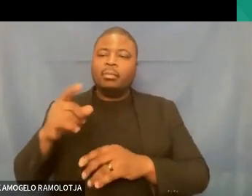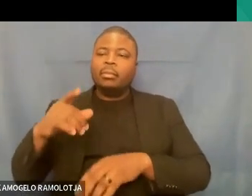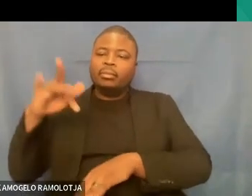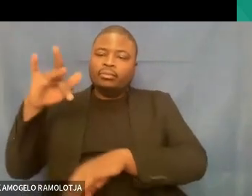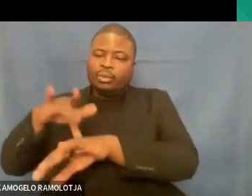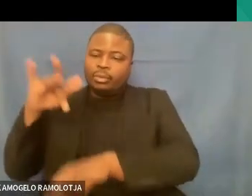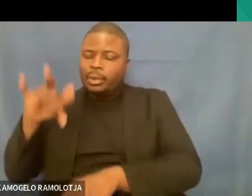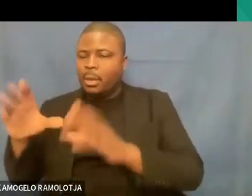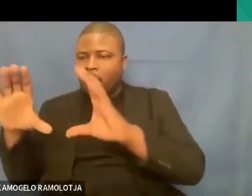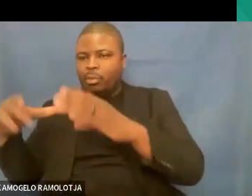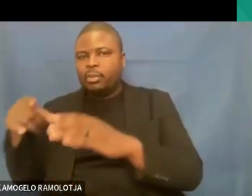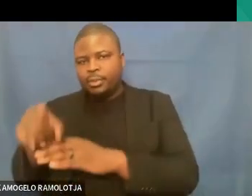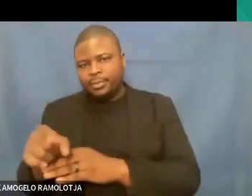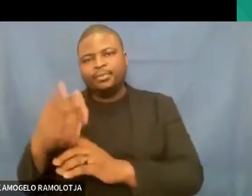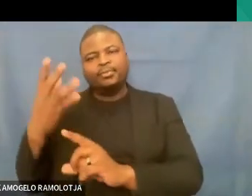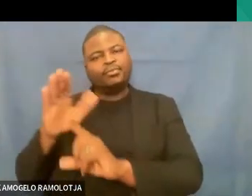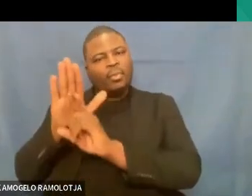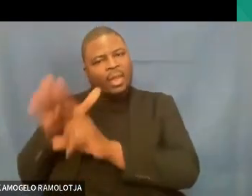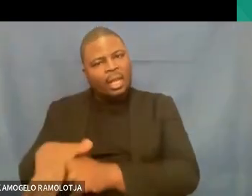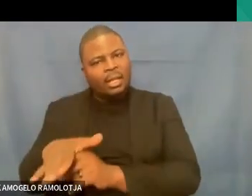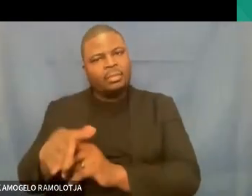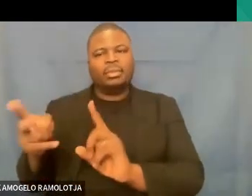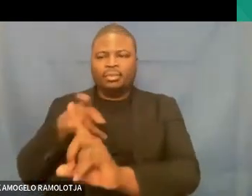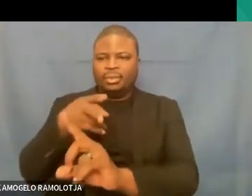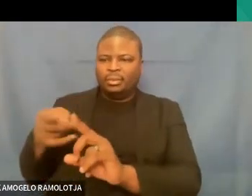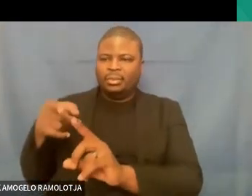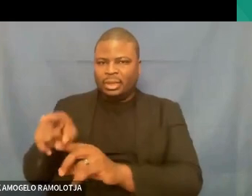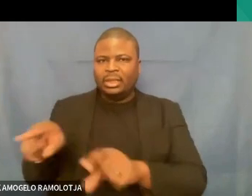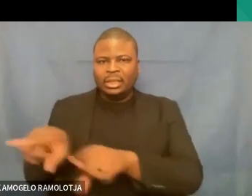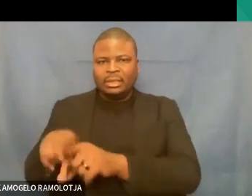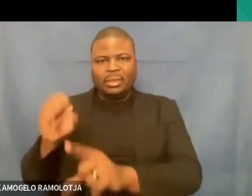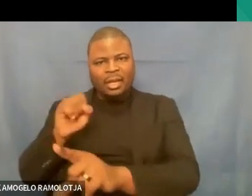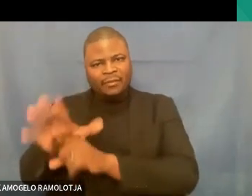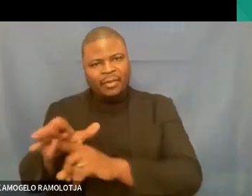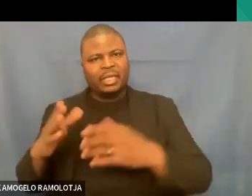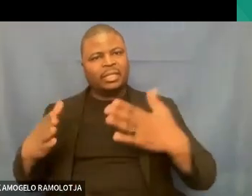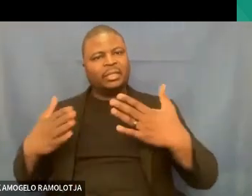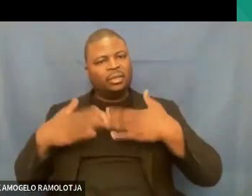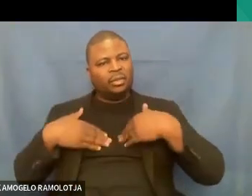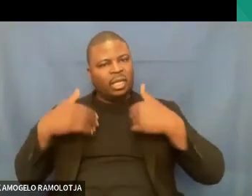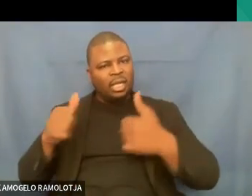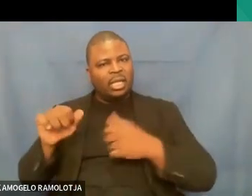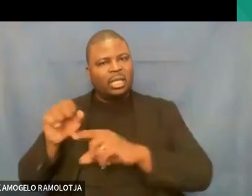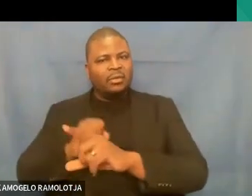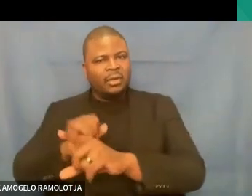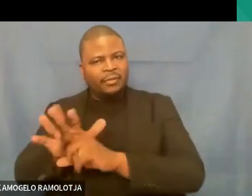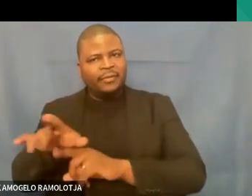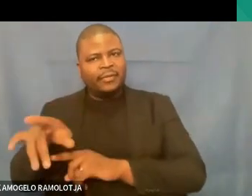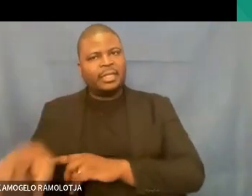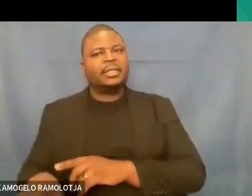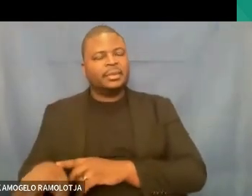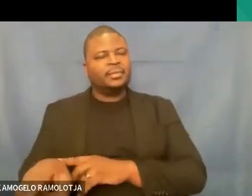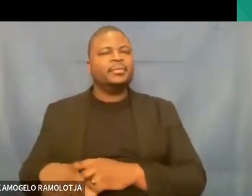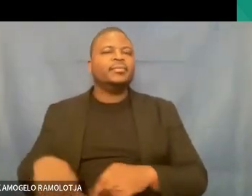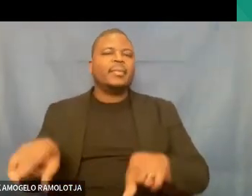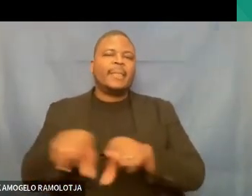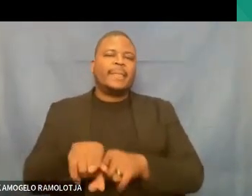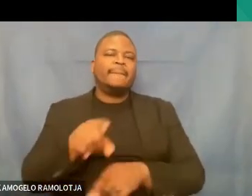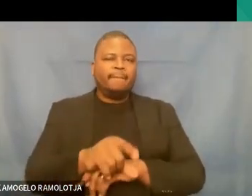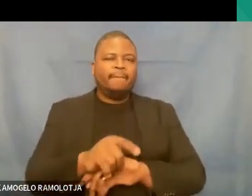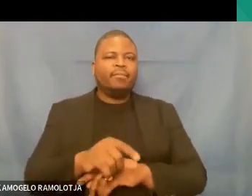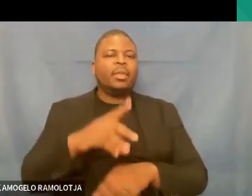and it does lead to poor health outcomes and disengagement from services, as it was mentioned by Dr.